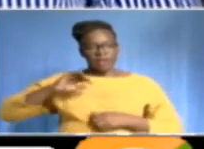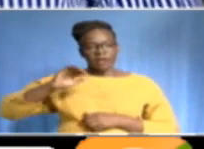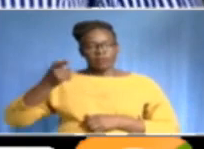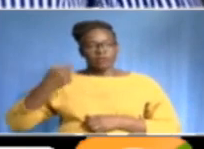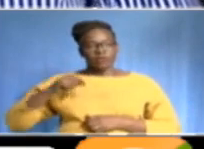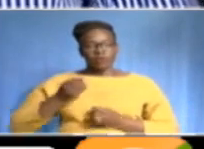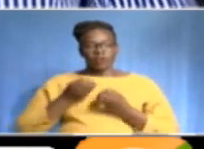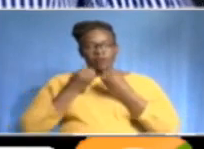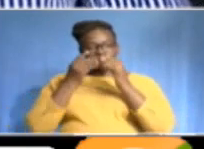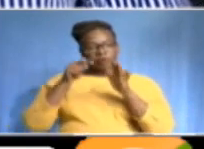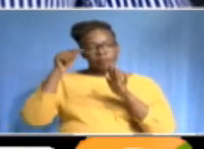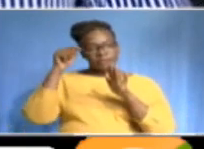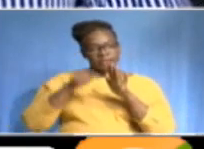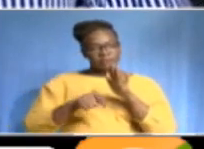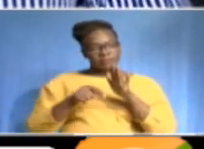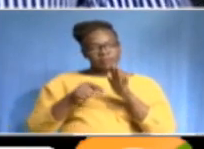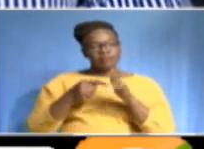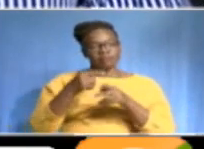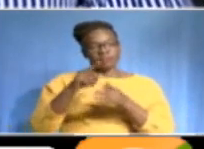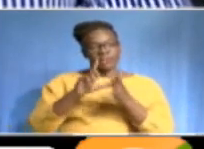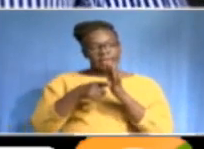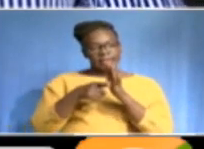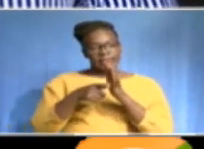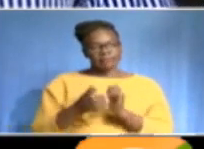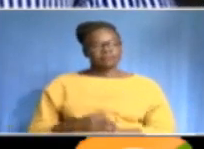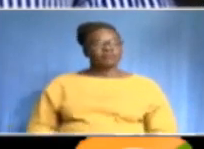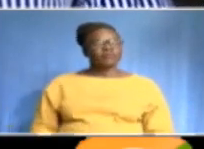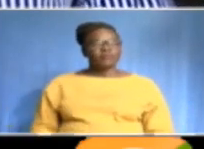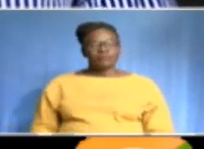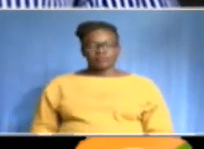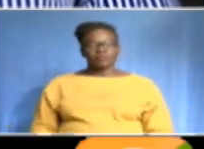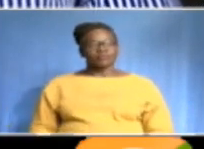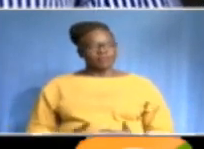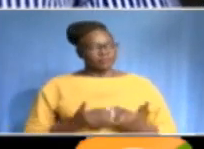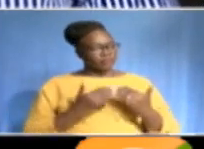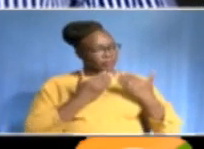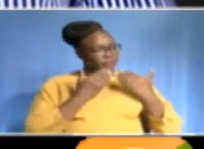details as and when we get it. All right, thanks for that update, Hassan.